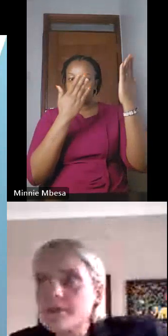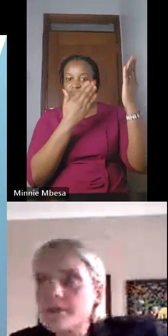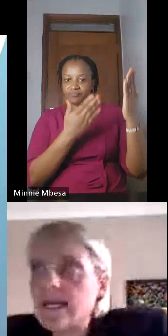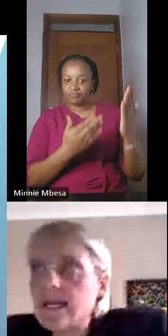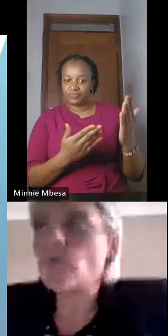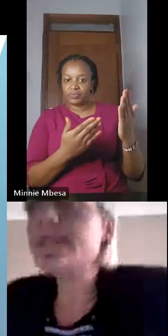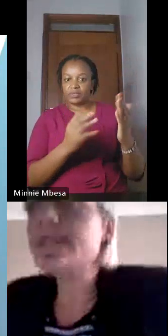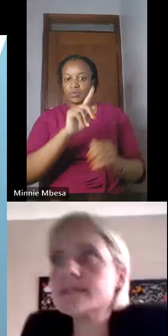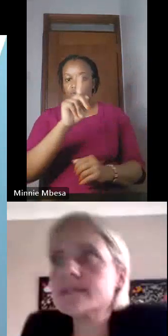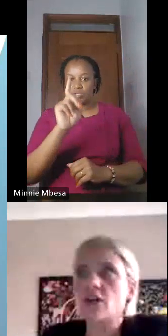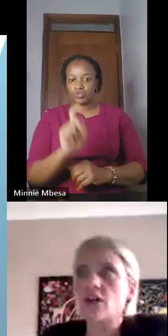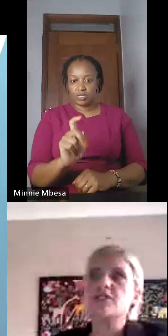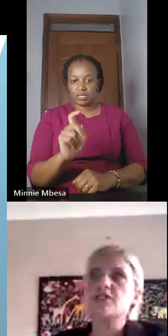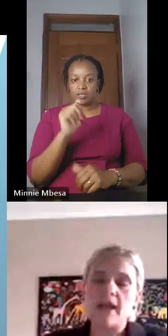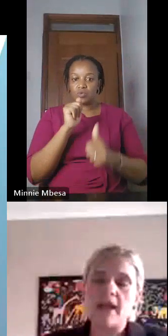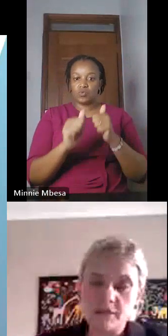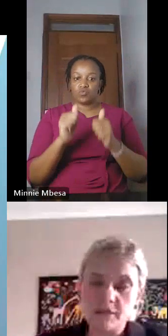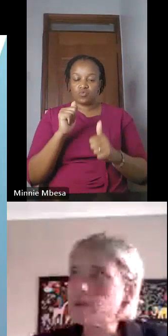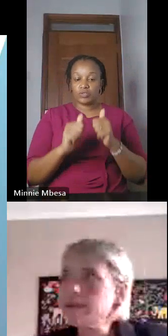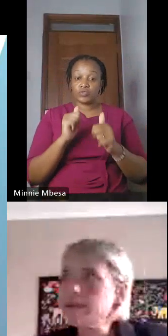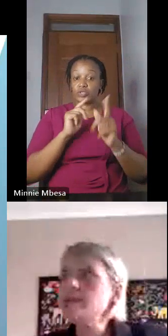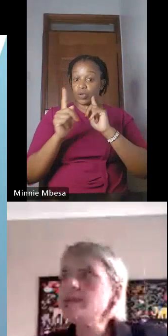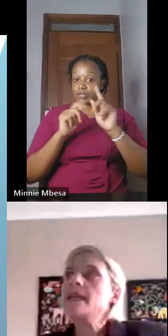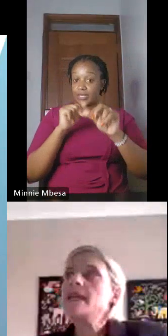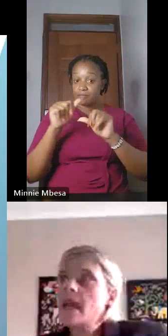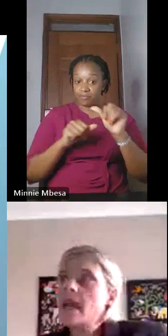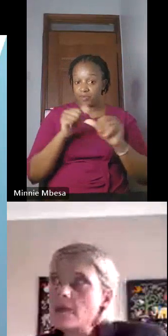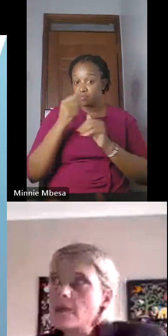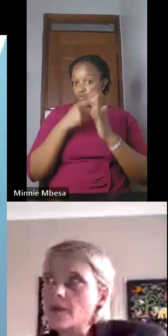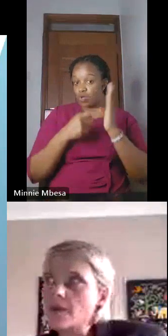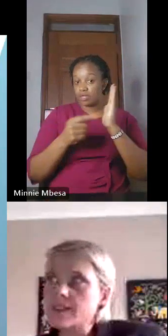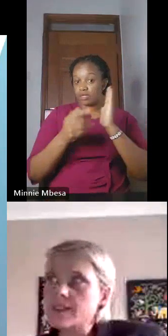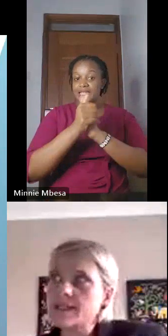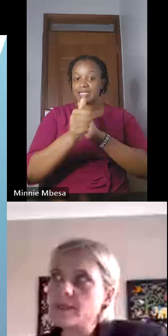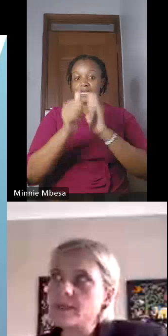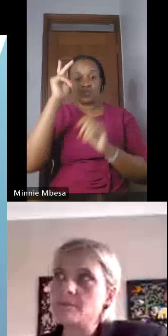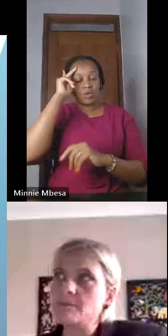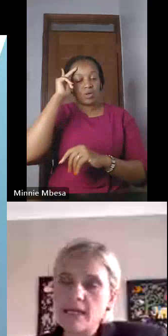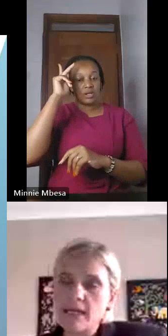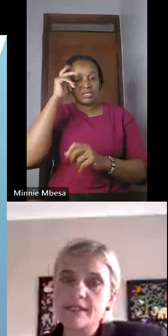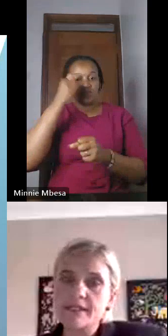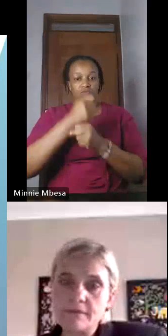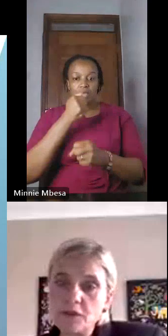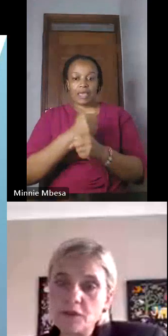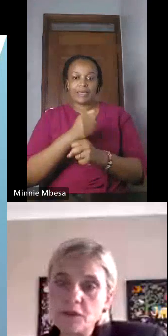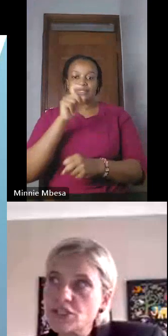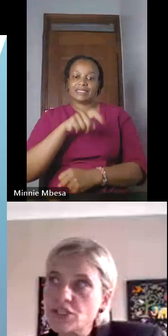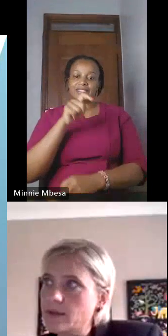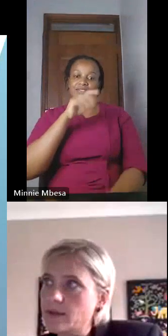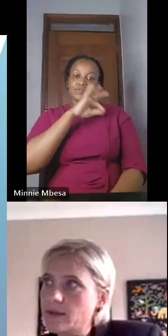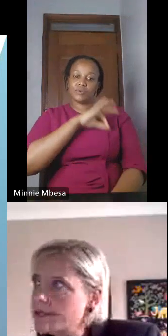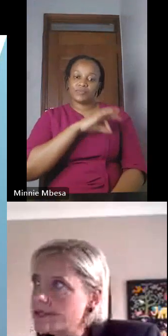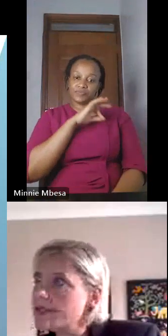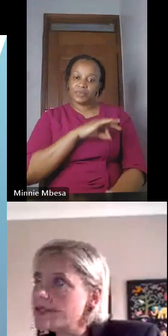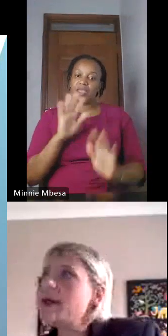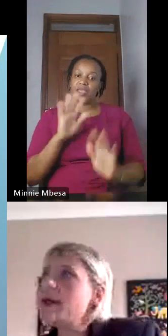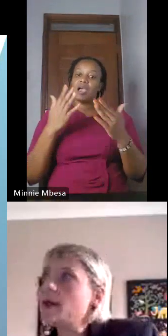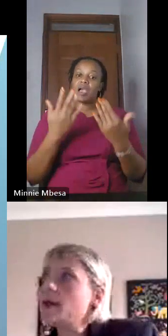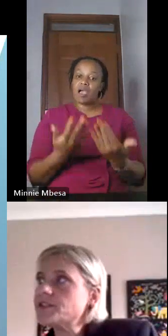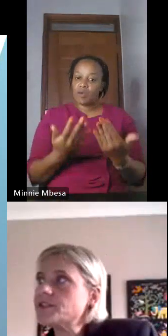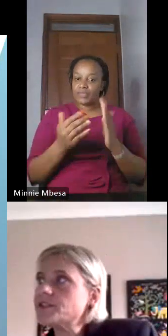talk about, like, what skills and knowledge do I want to gain? How will those skills help me in my current and future